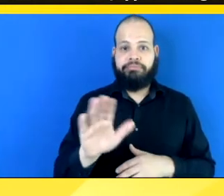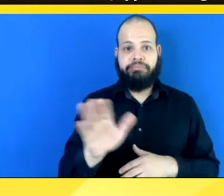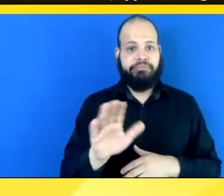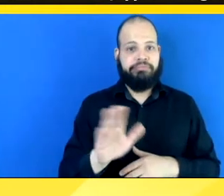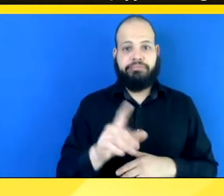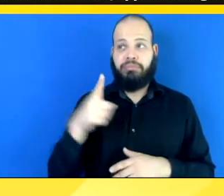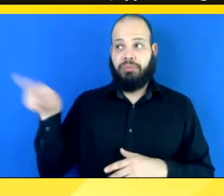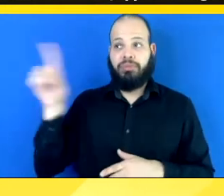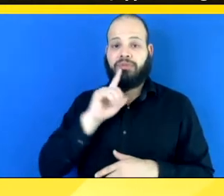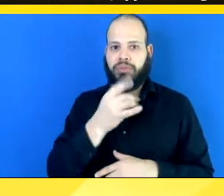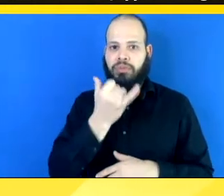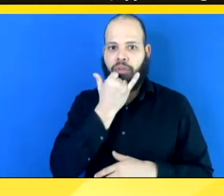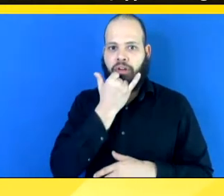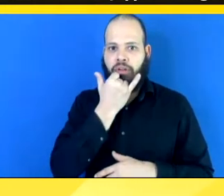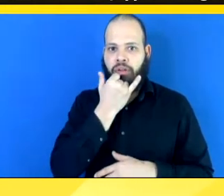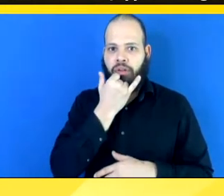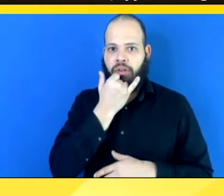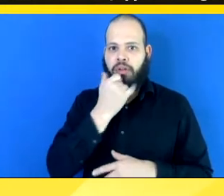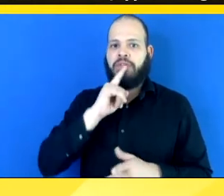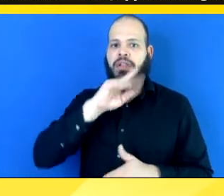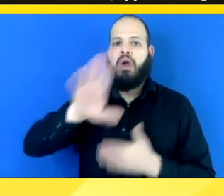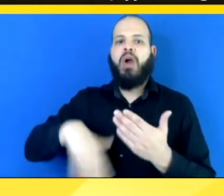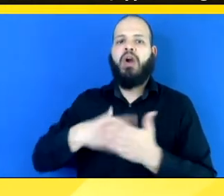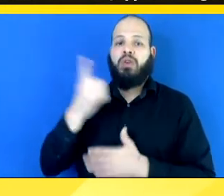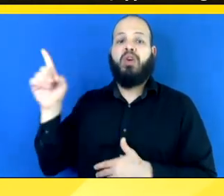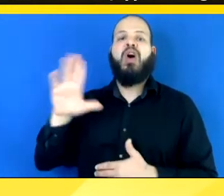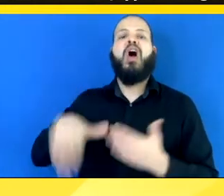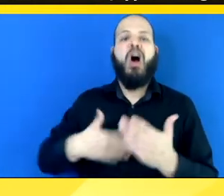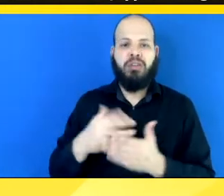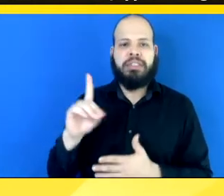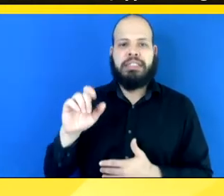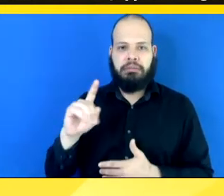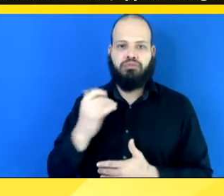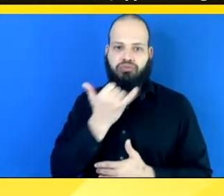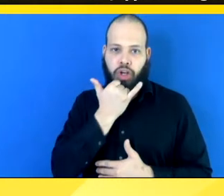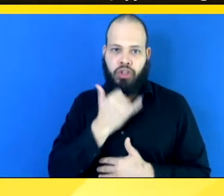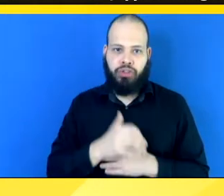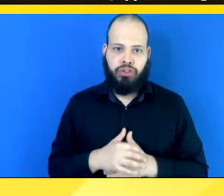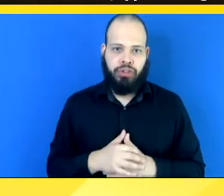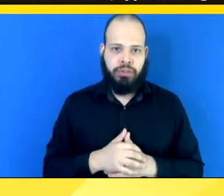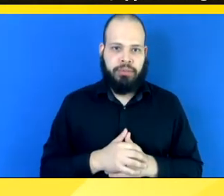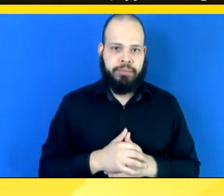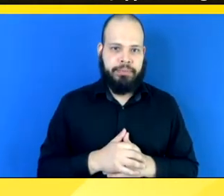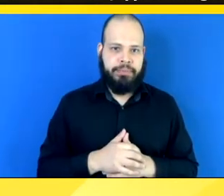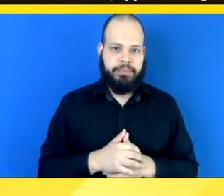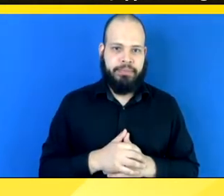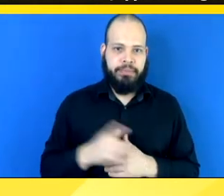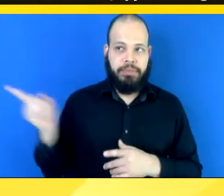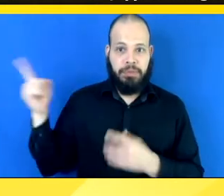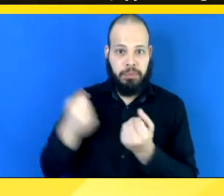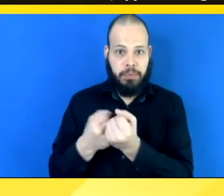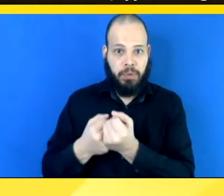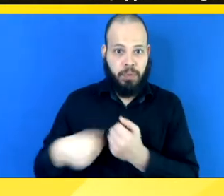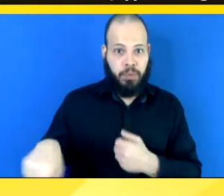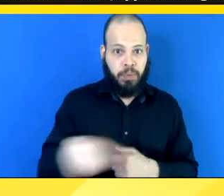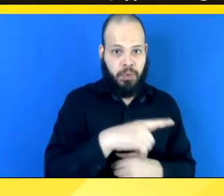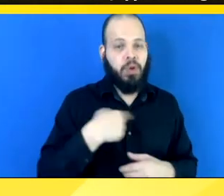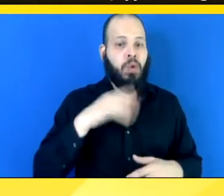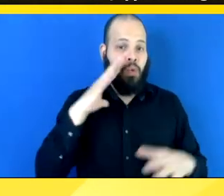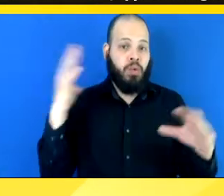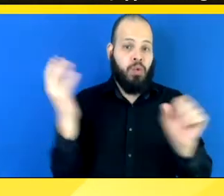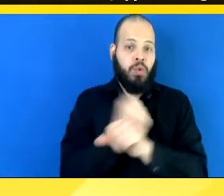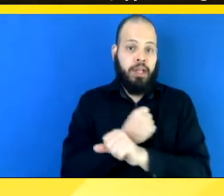dead wrong, because we are going to be there and we are going to win. And when we win, we're going to force them to the